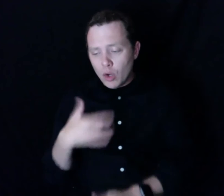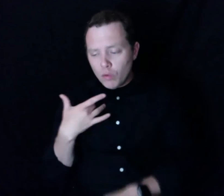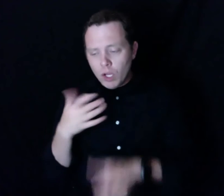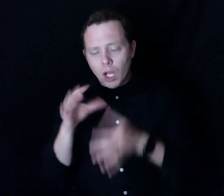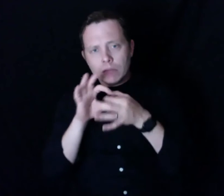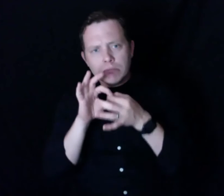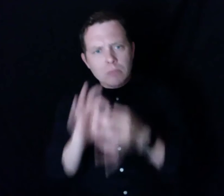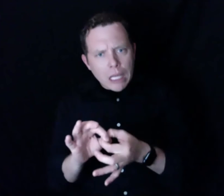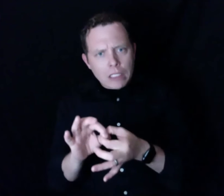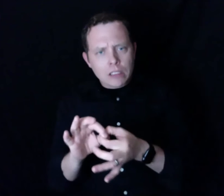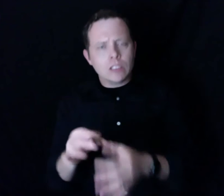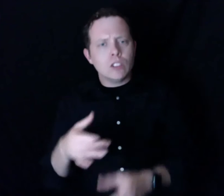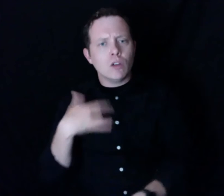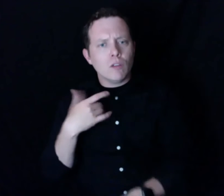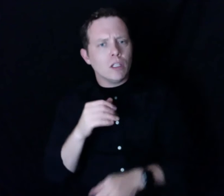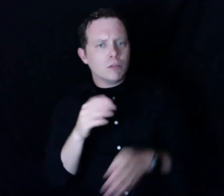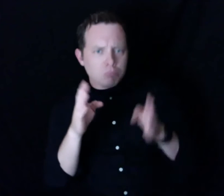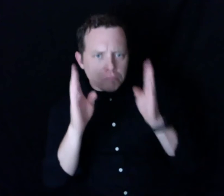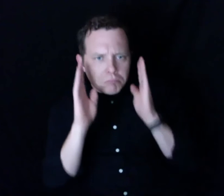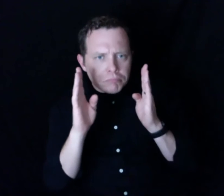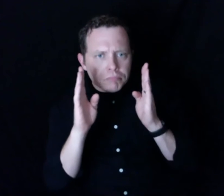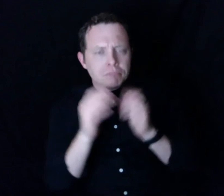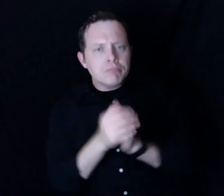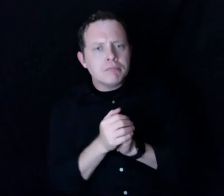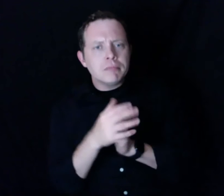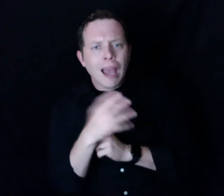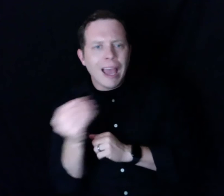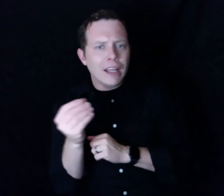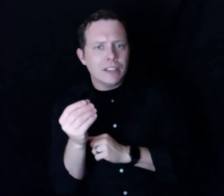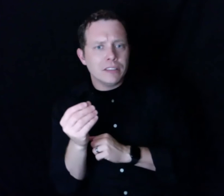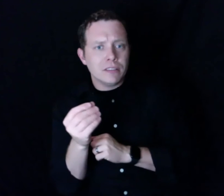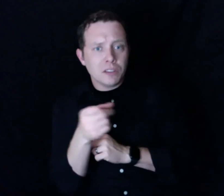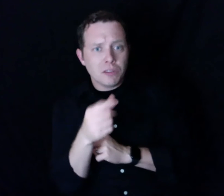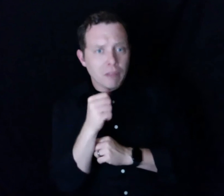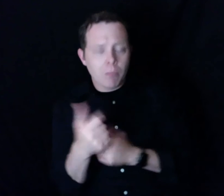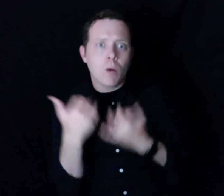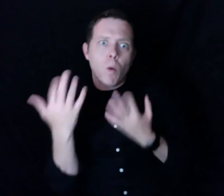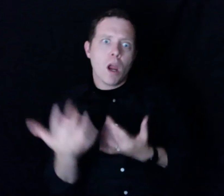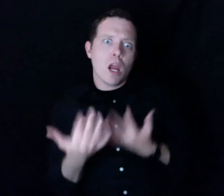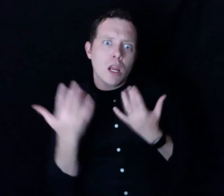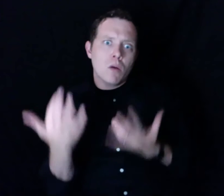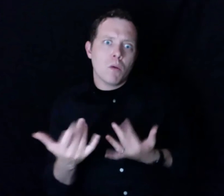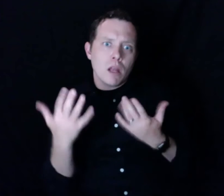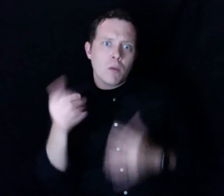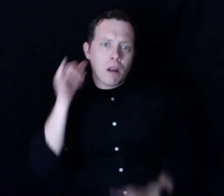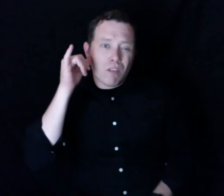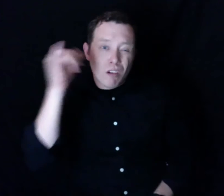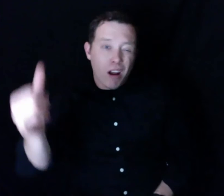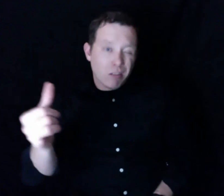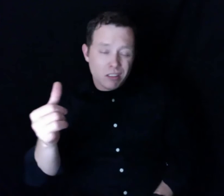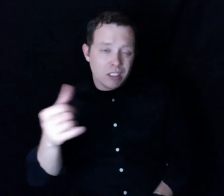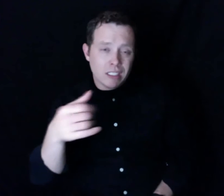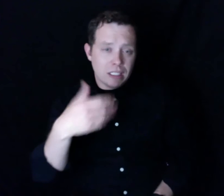feel really heard, and you haven't had to spend 2 hours waiting for me in my waiting room, right? I want to try